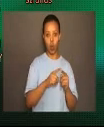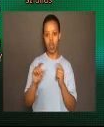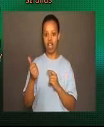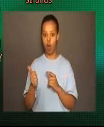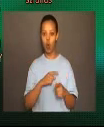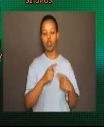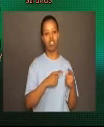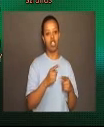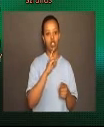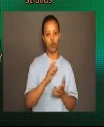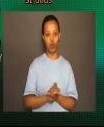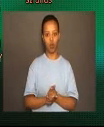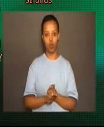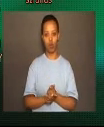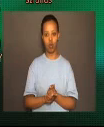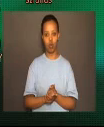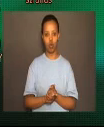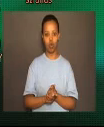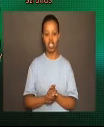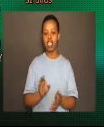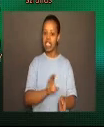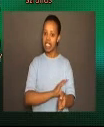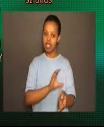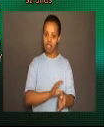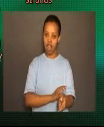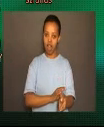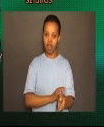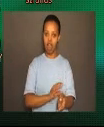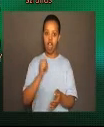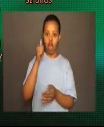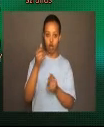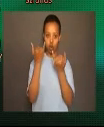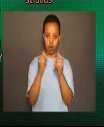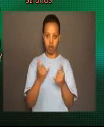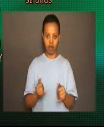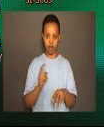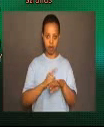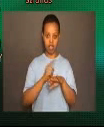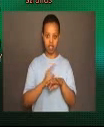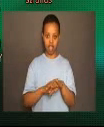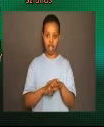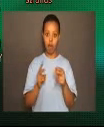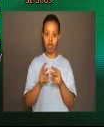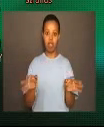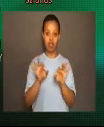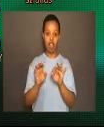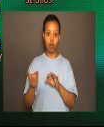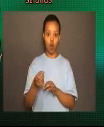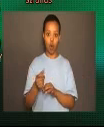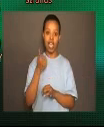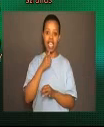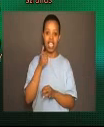next. When a cell divides, it is critical that the daughter